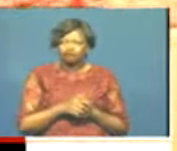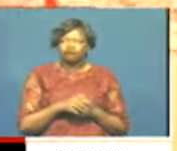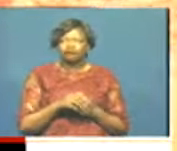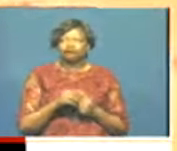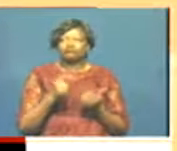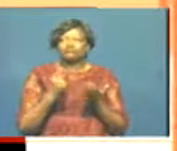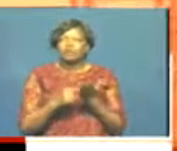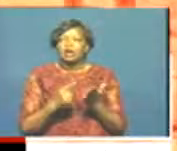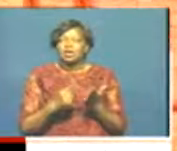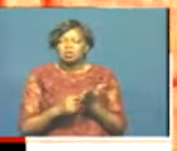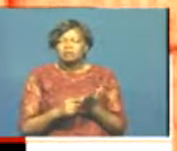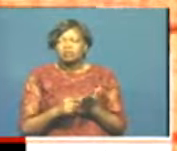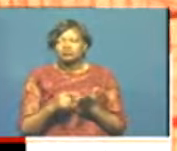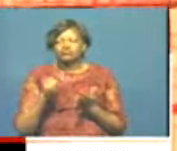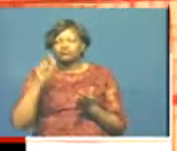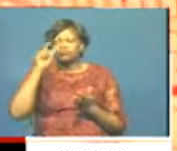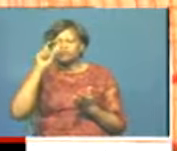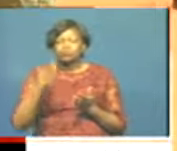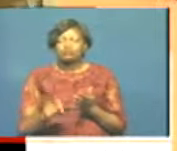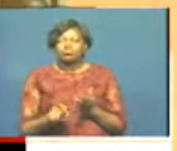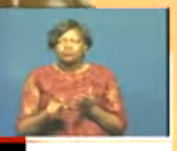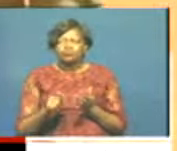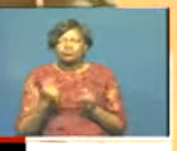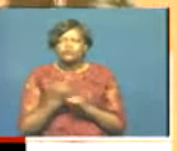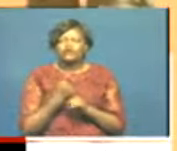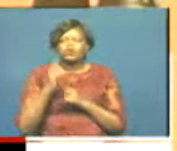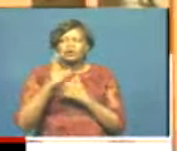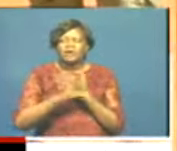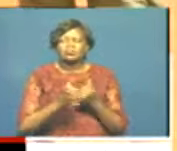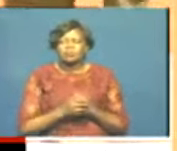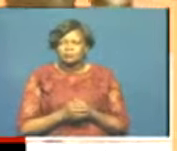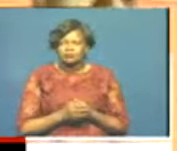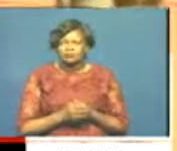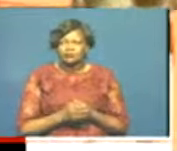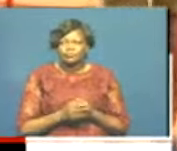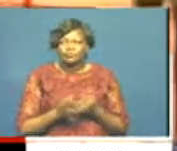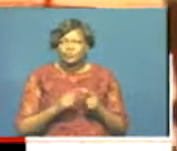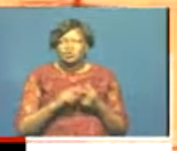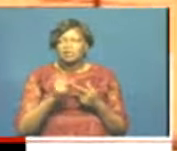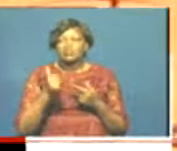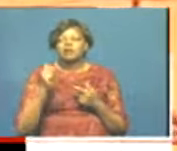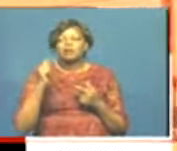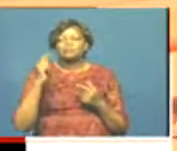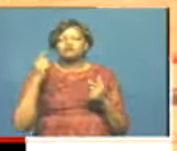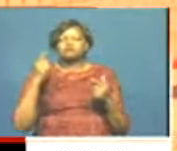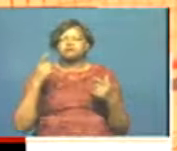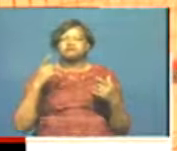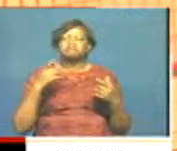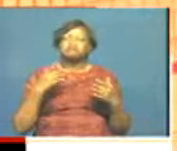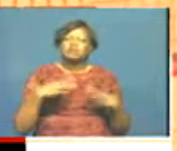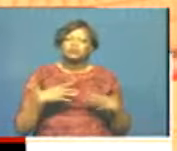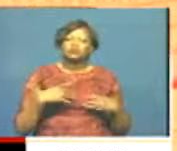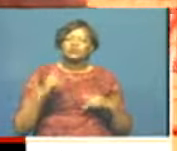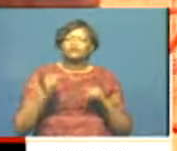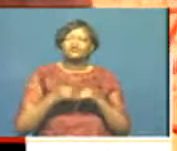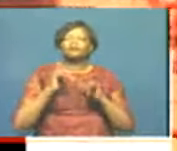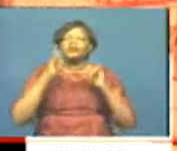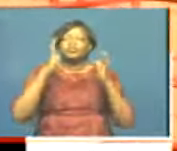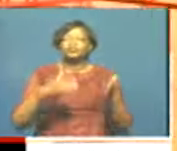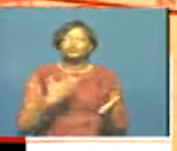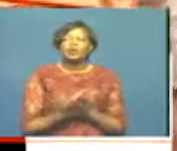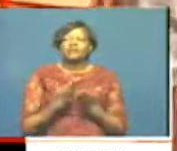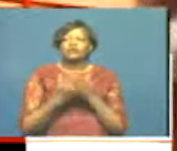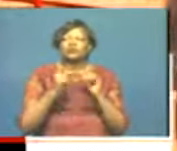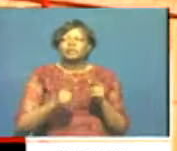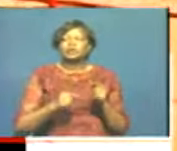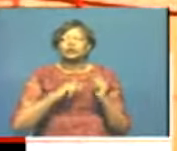Zambia, and Senegal. Chinese Pang Jun was a first foreigner to arrive in the country today for the event and proceeded to Nairobi's